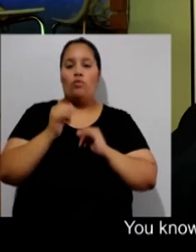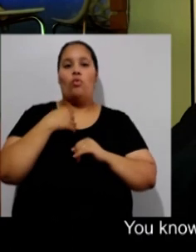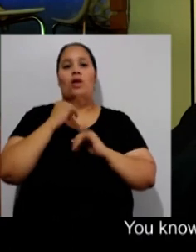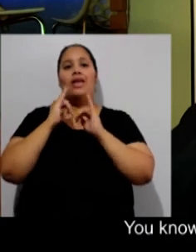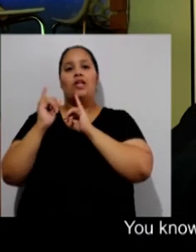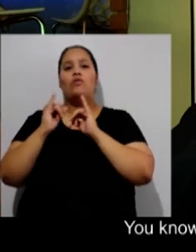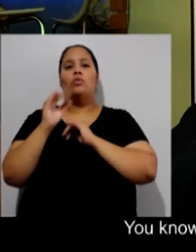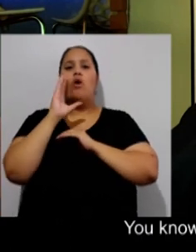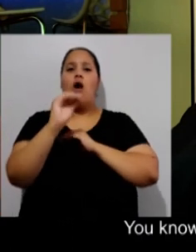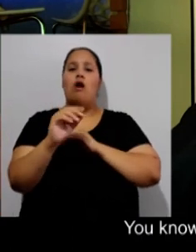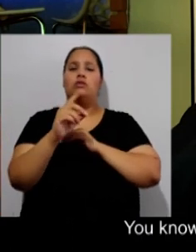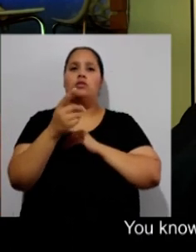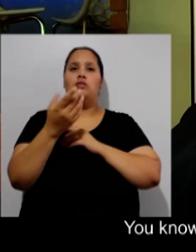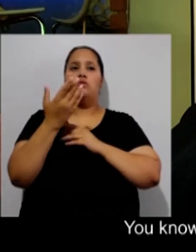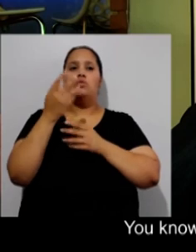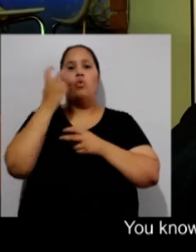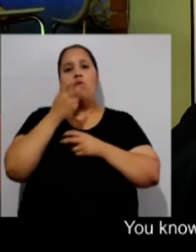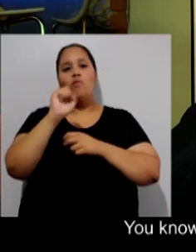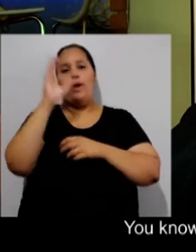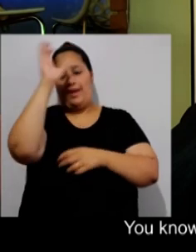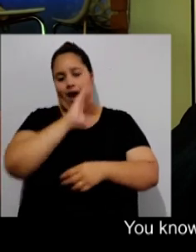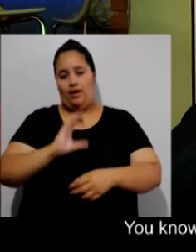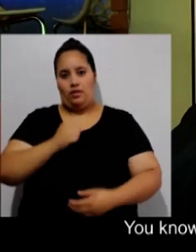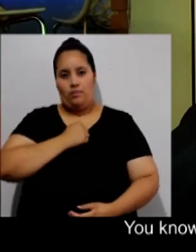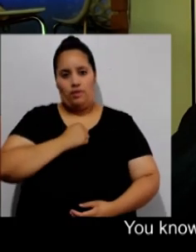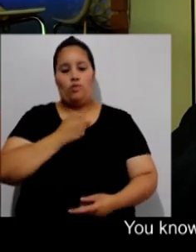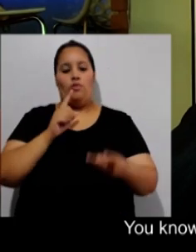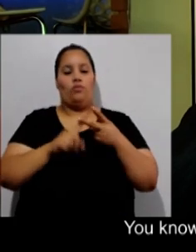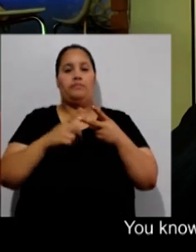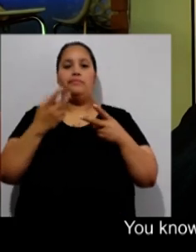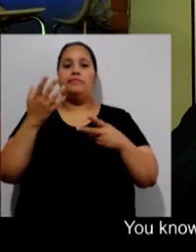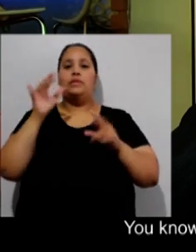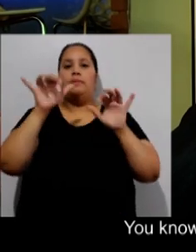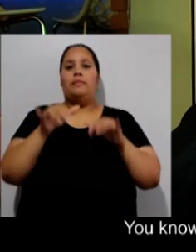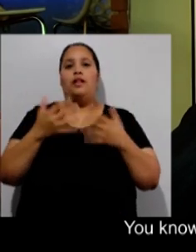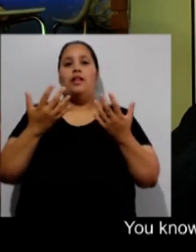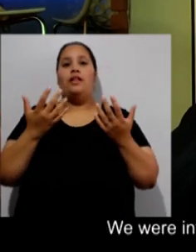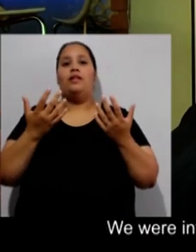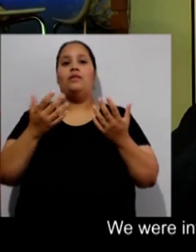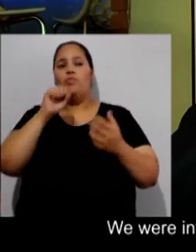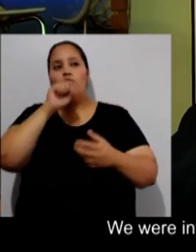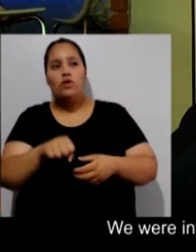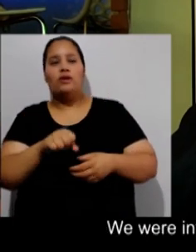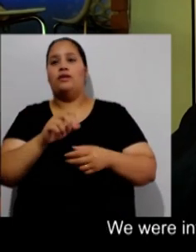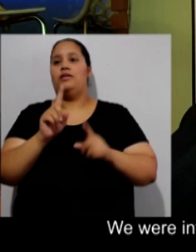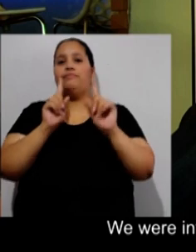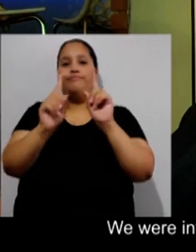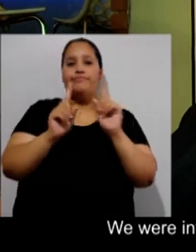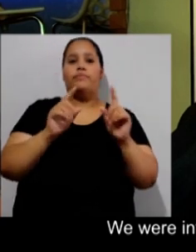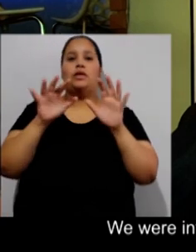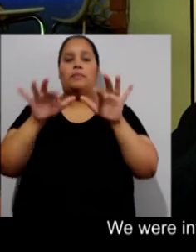You know, what you must remember is that we were interviewing for character. We were